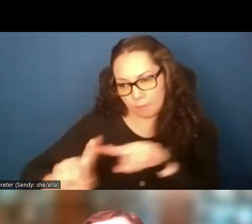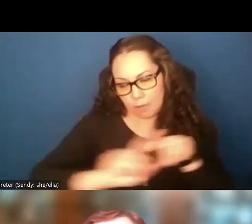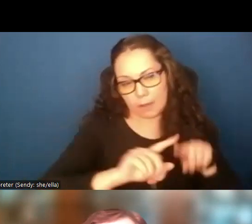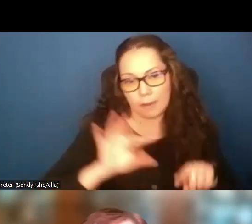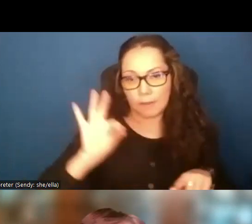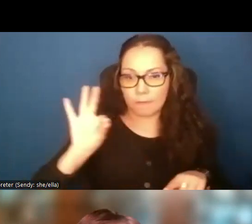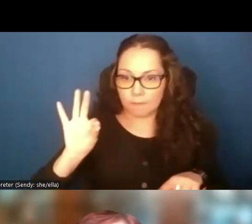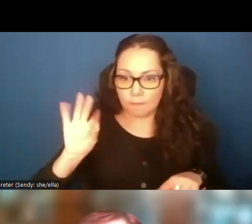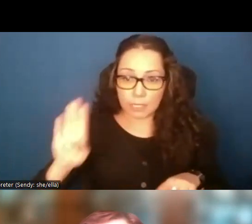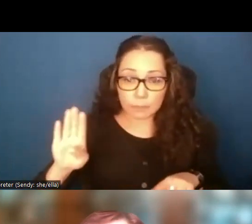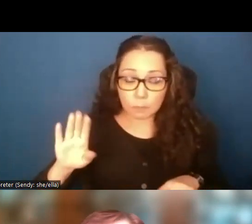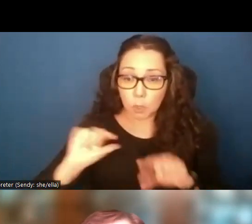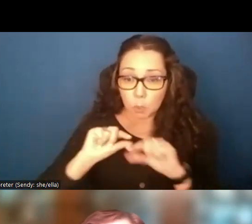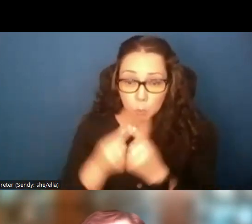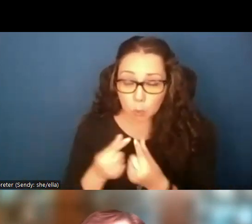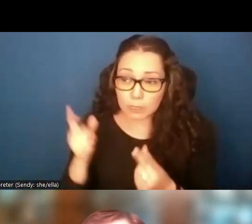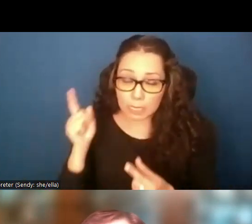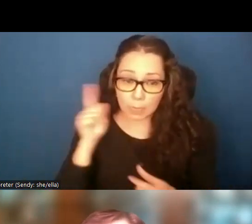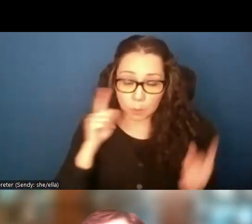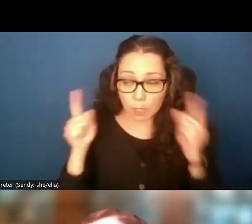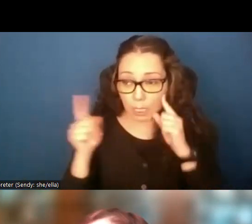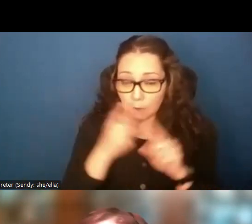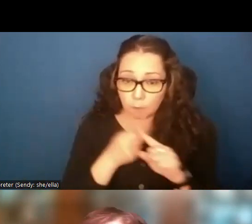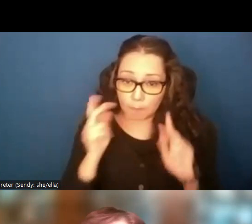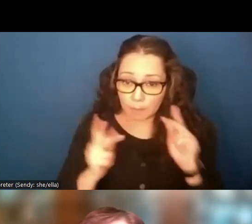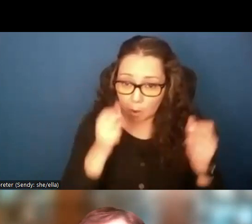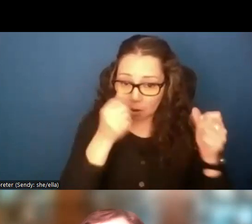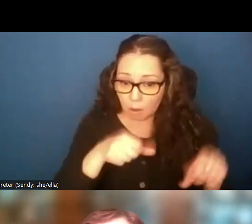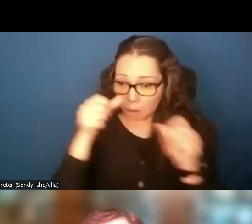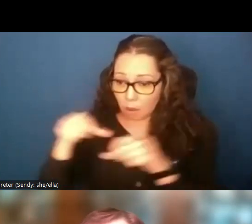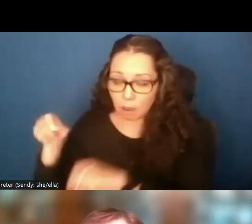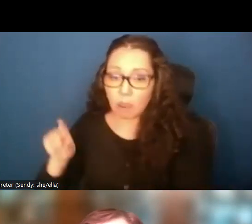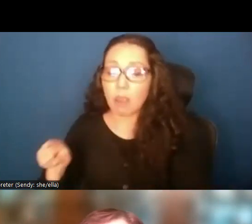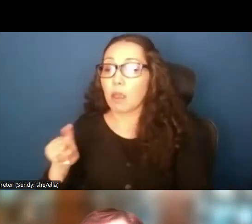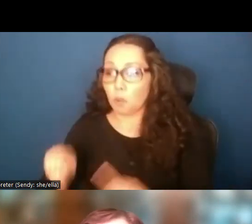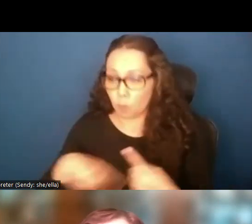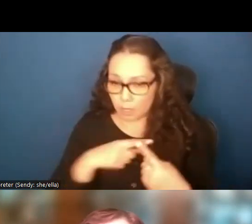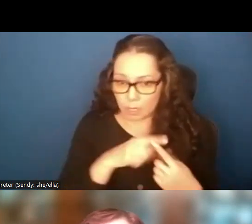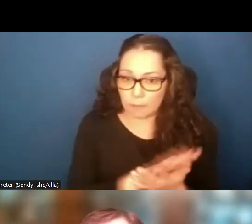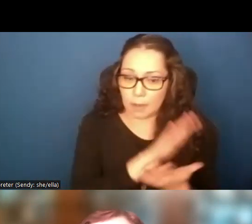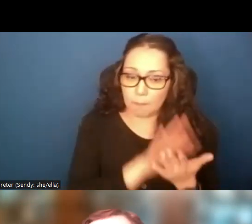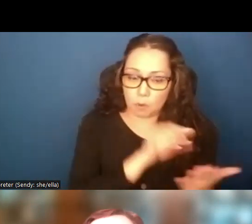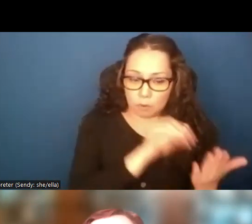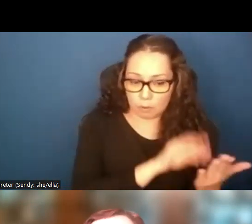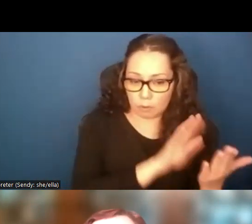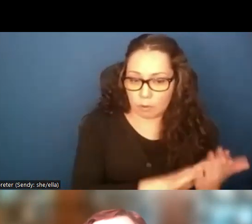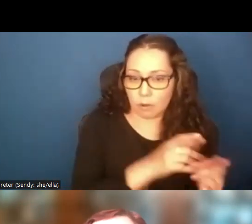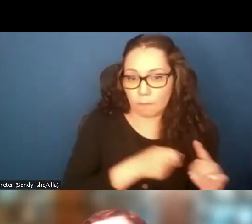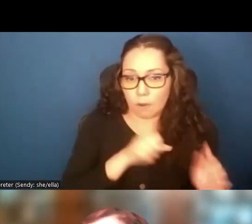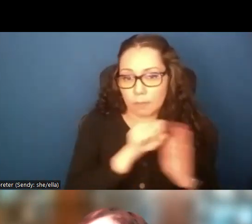and we were hearing from people in those groups that, you know, even when they were bringing the documentation in from the state